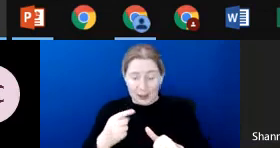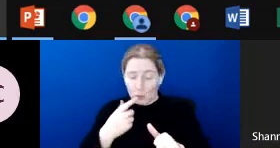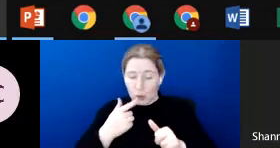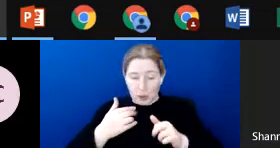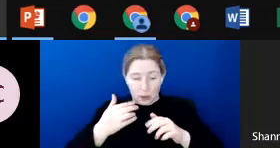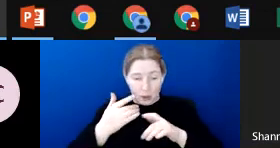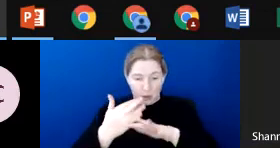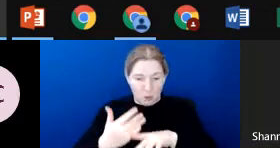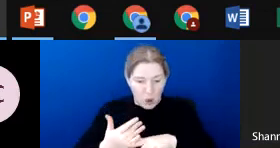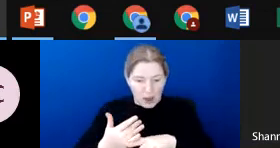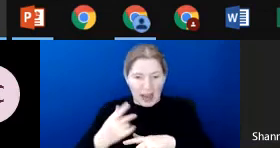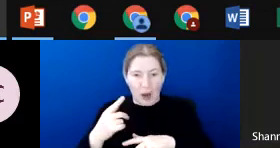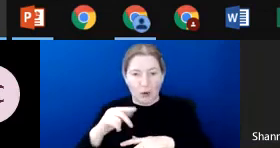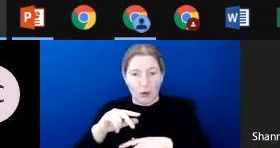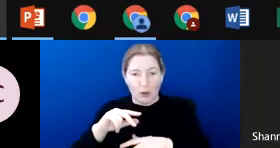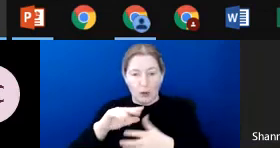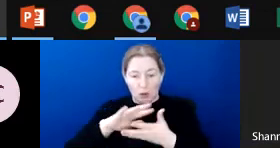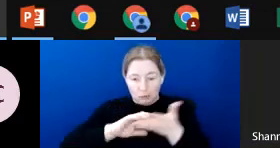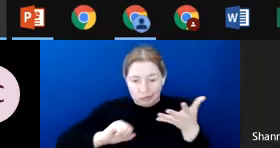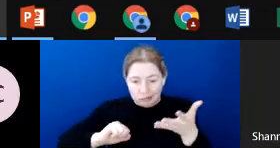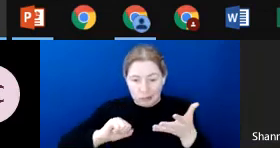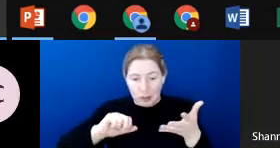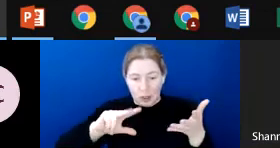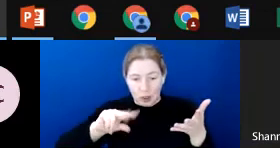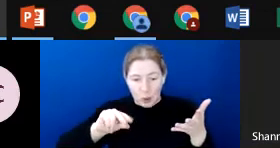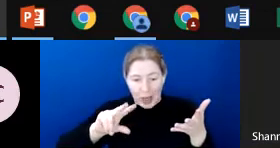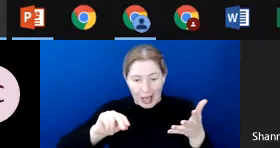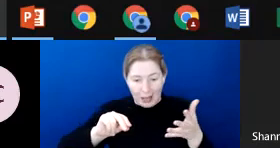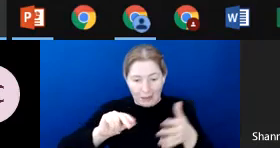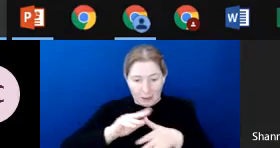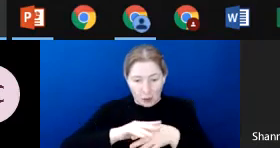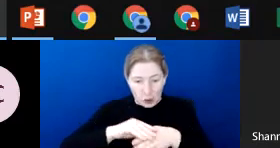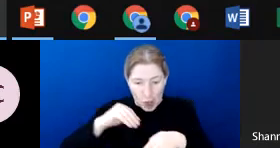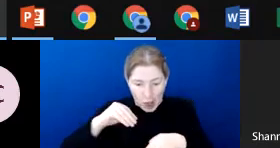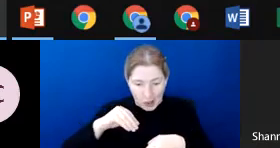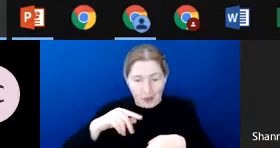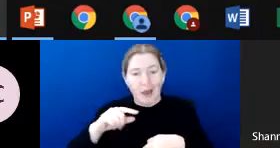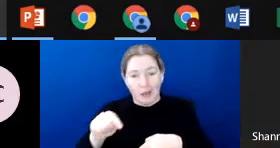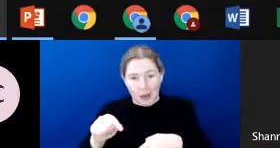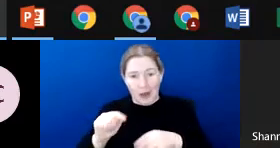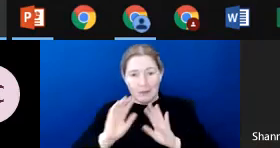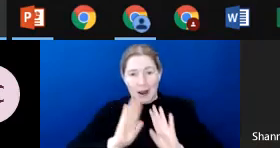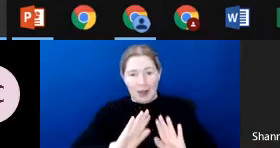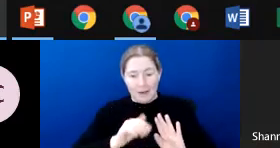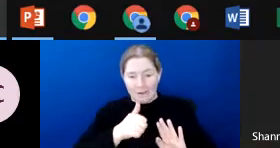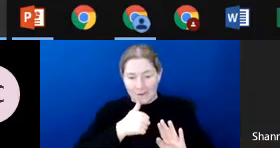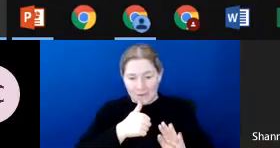the $12 and leave the rest on the first line.